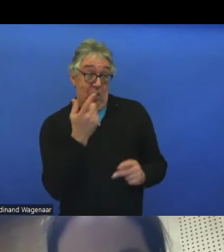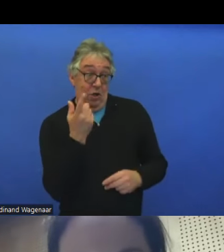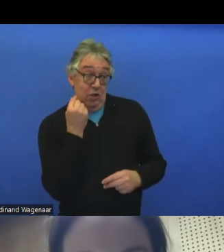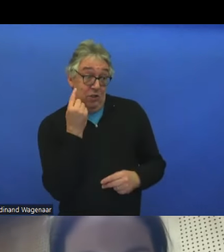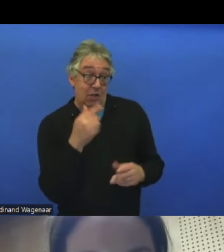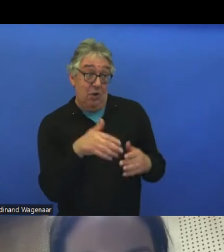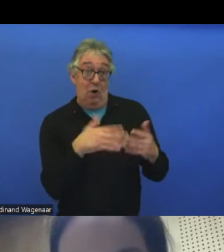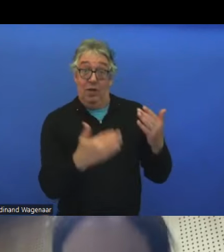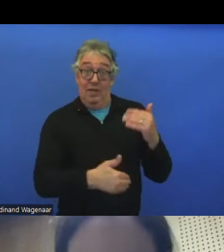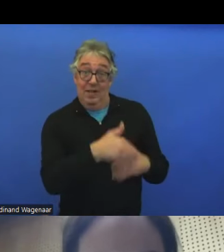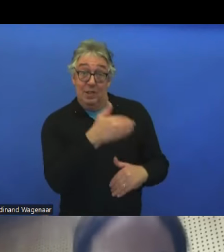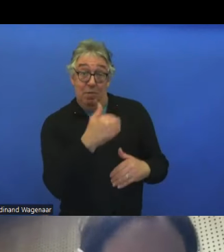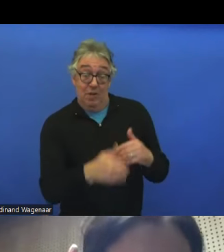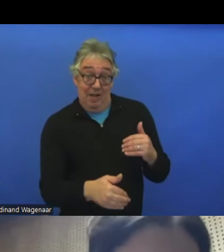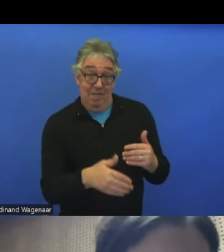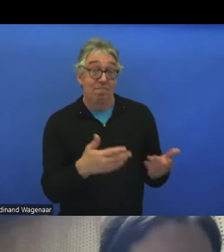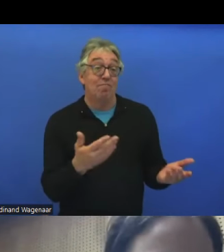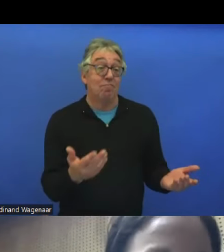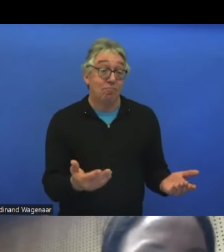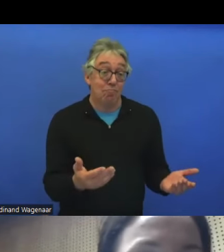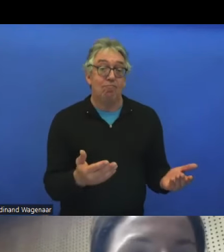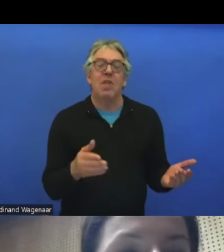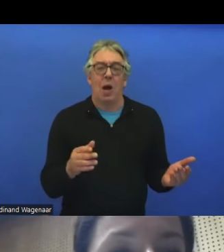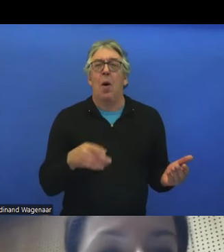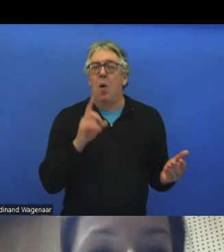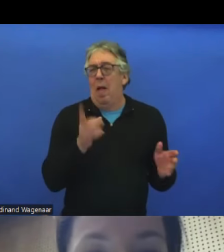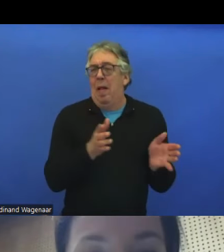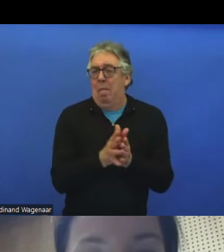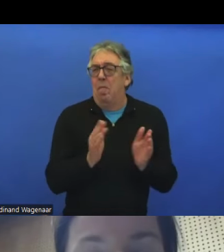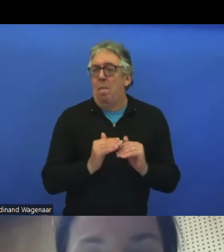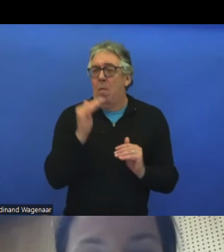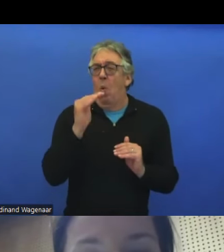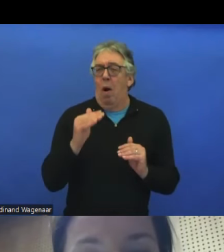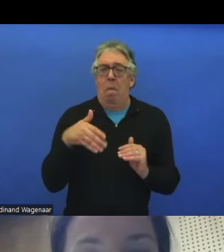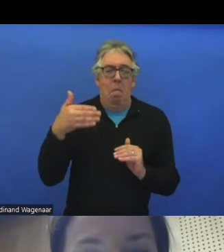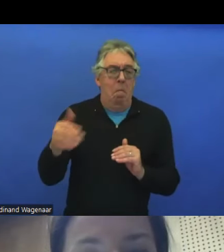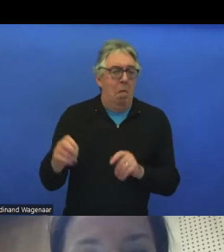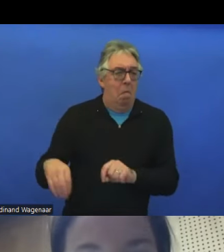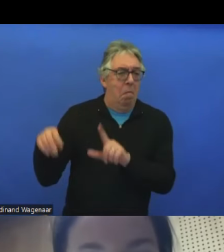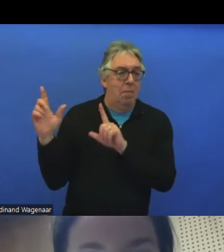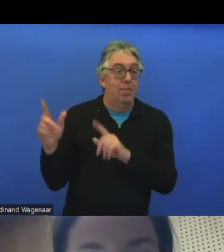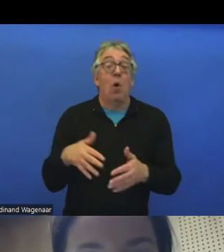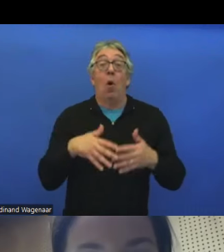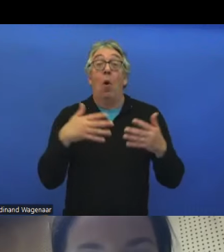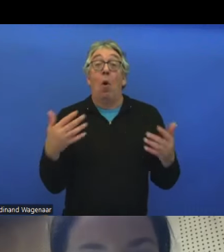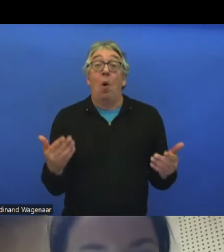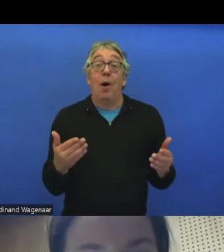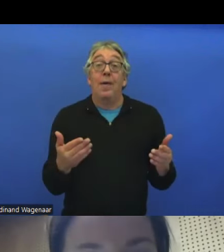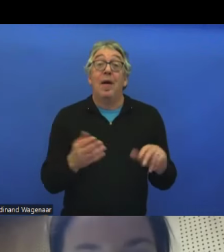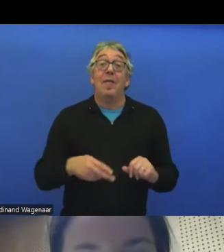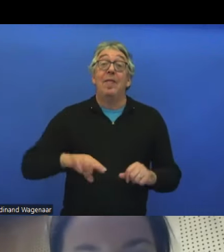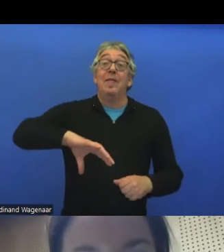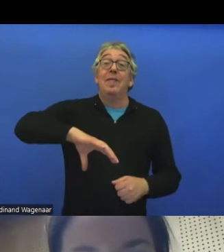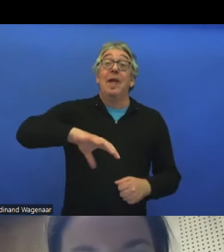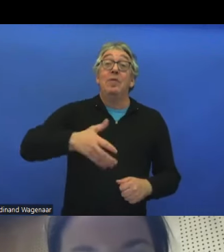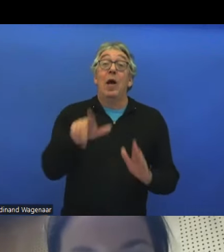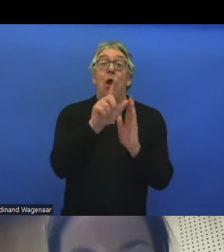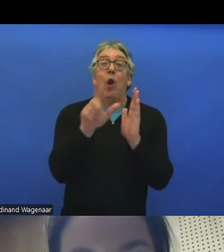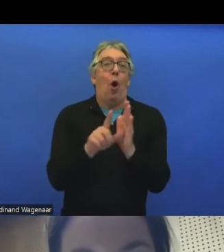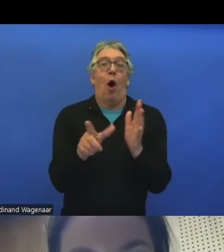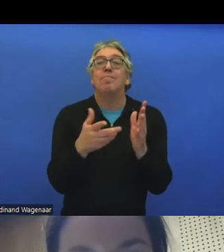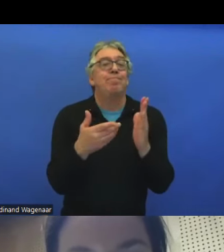disability. On the next slide, we'll look more closely into that. Then the gaps and conflicts in nationality laws, state